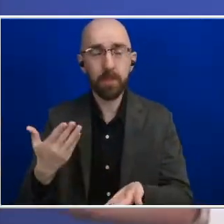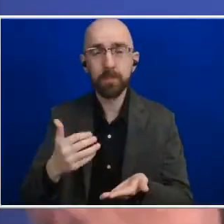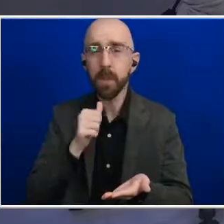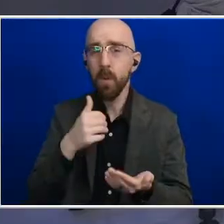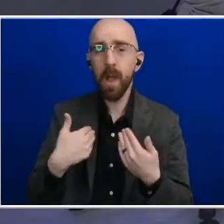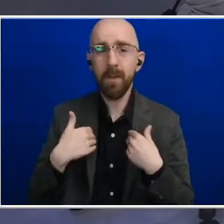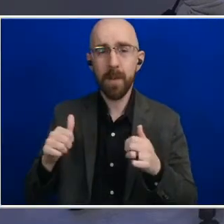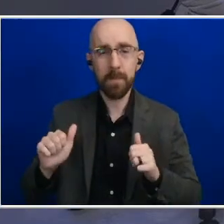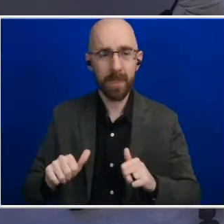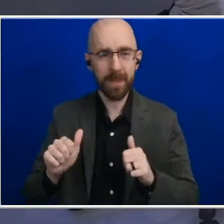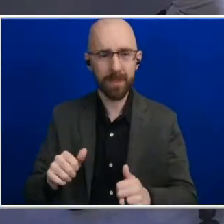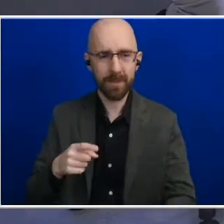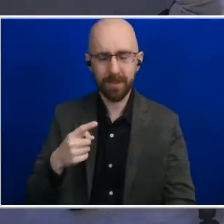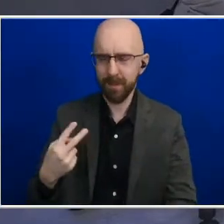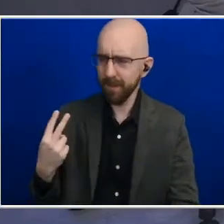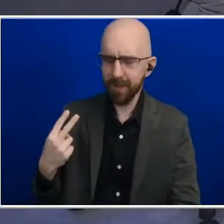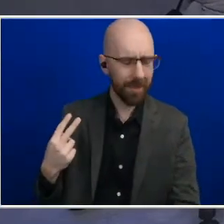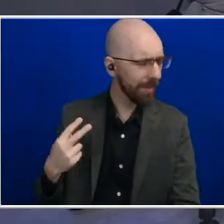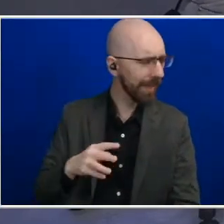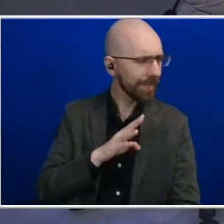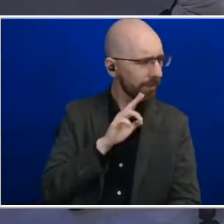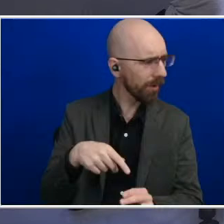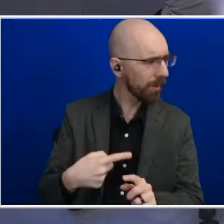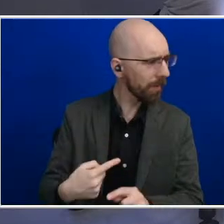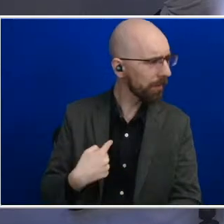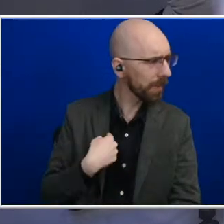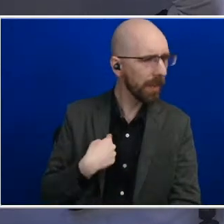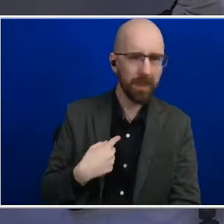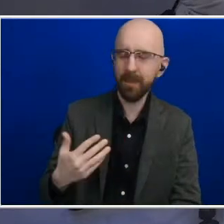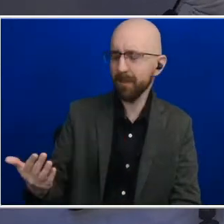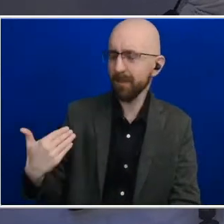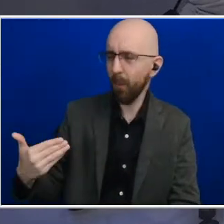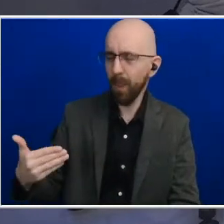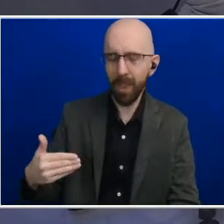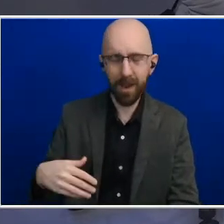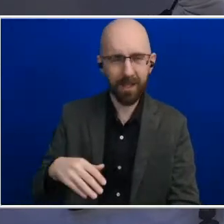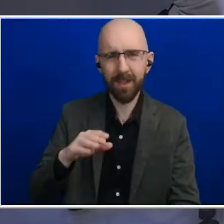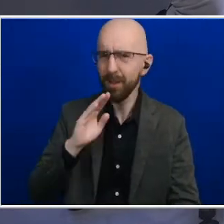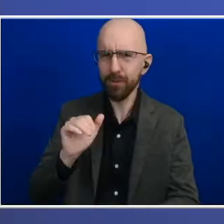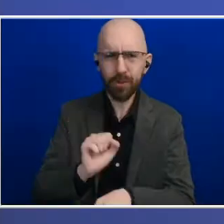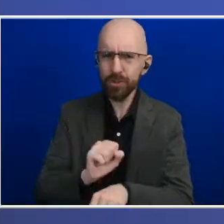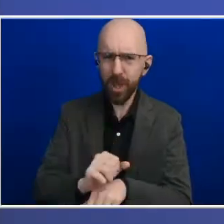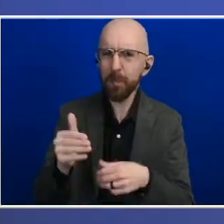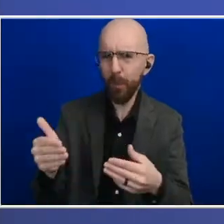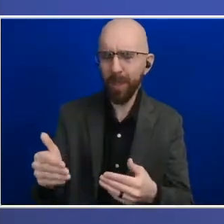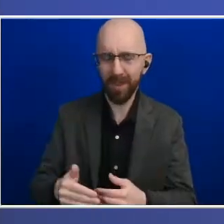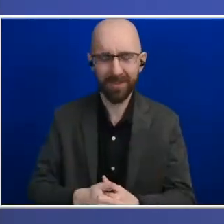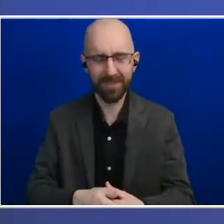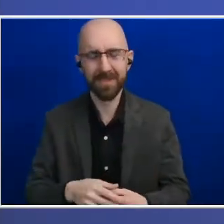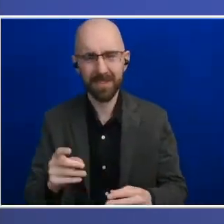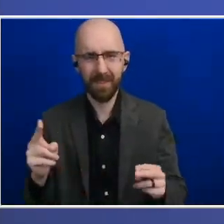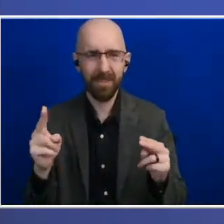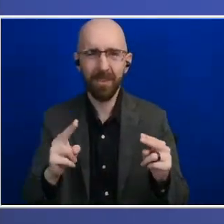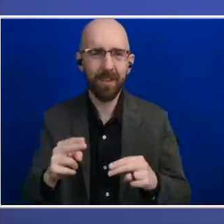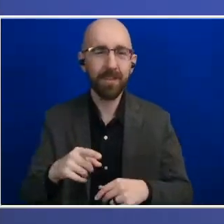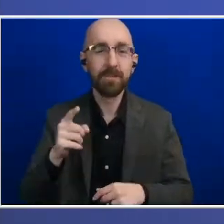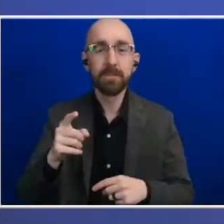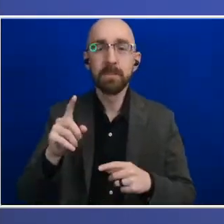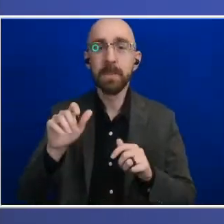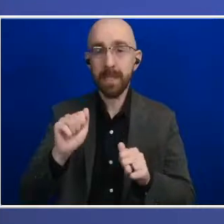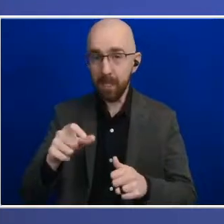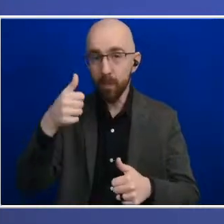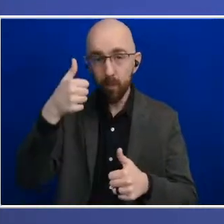I think he talked about me. Go ahead. No, you're doing great. Go ahead, Bruce. But it's about the facility with which you can recall, right?